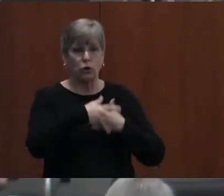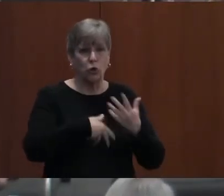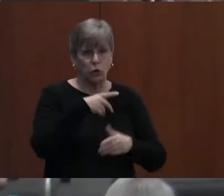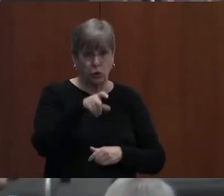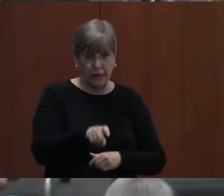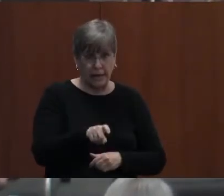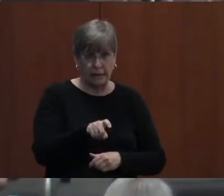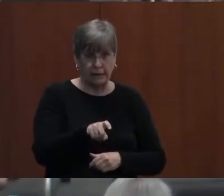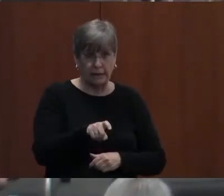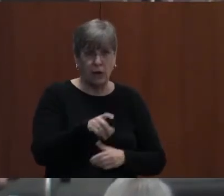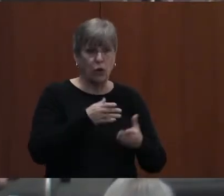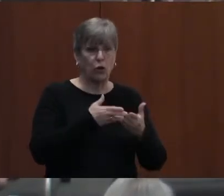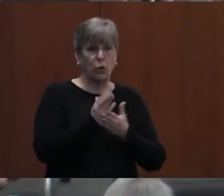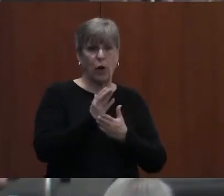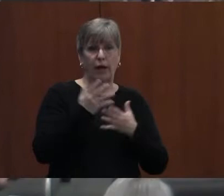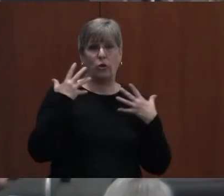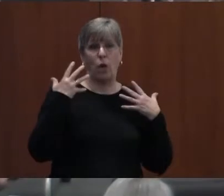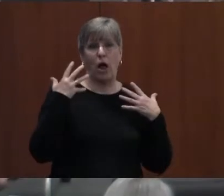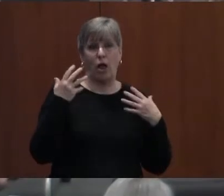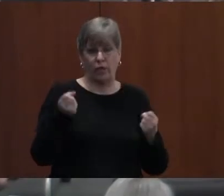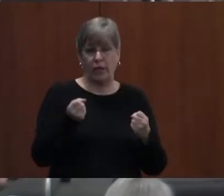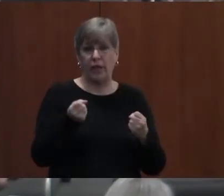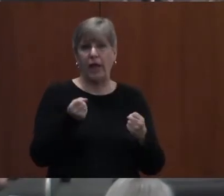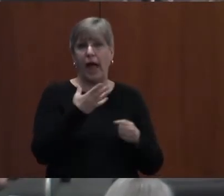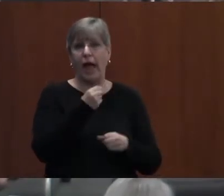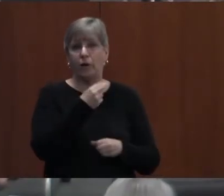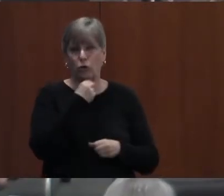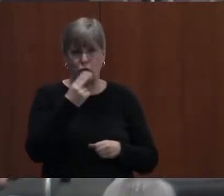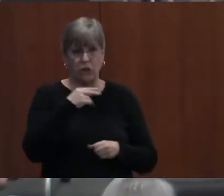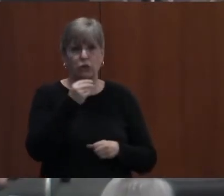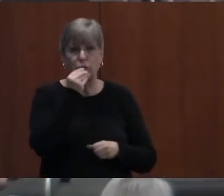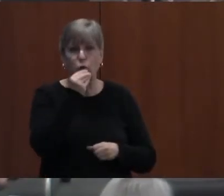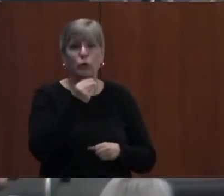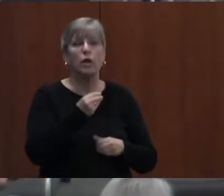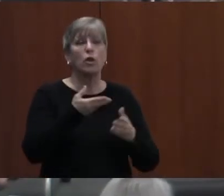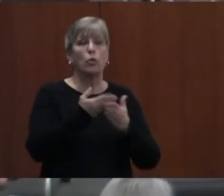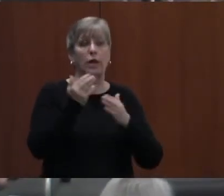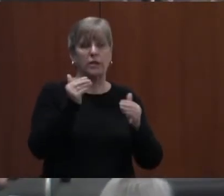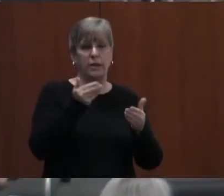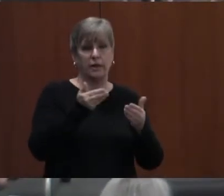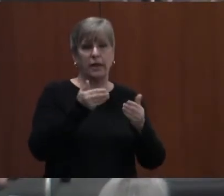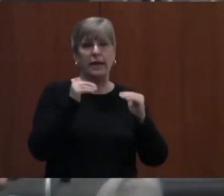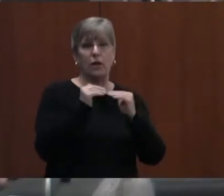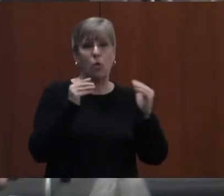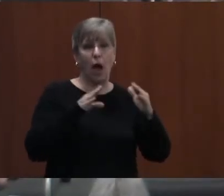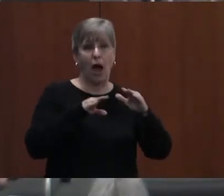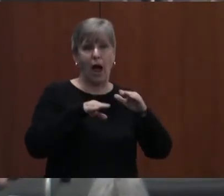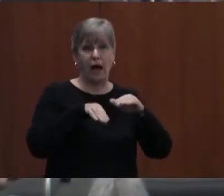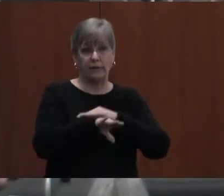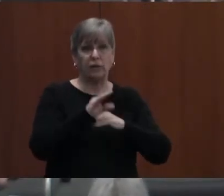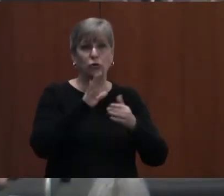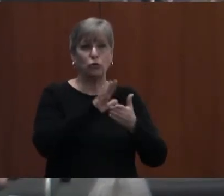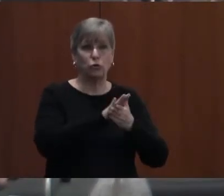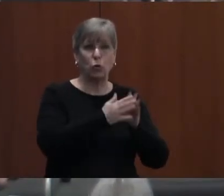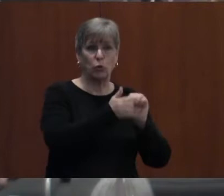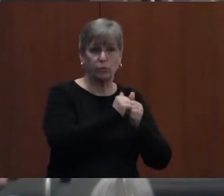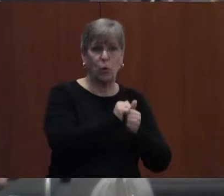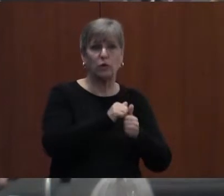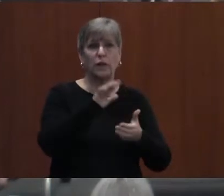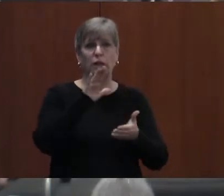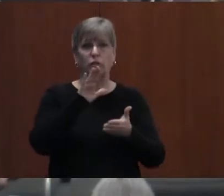social needs, the right to healthy and nutritious food, the right to equal access to school sports and